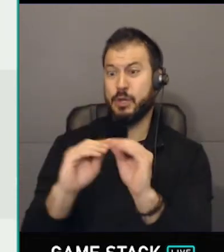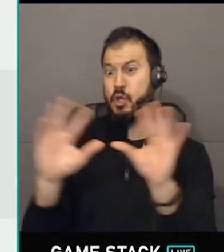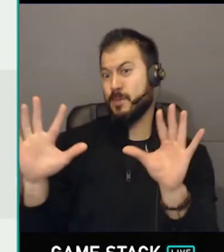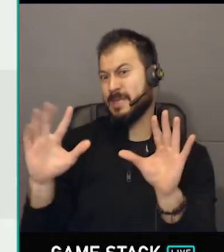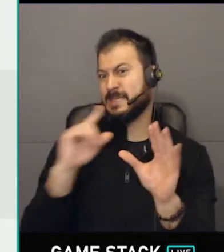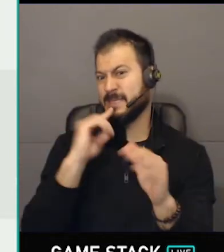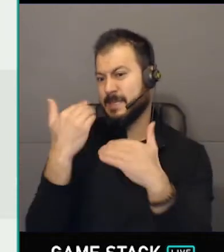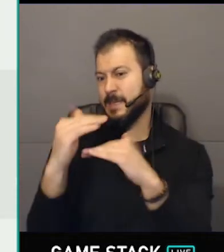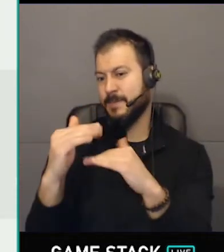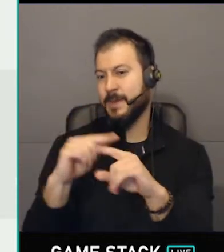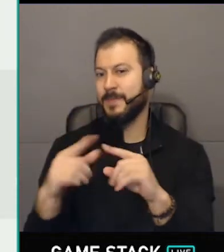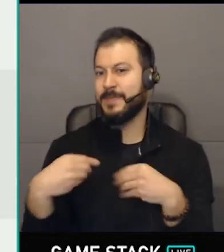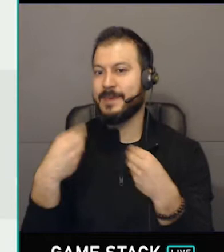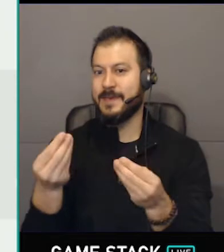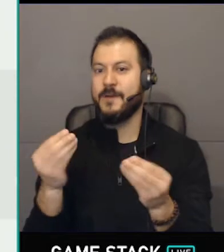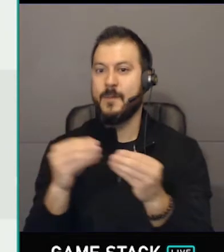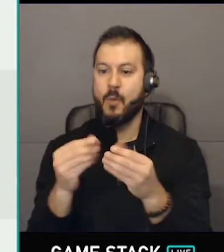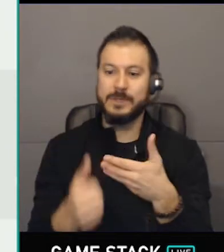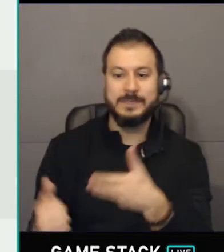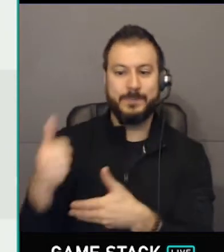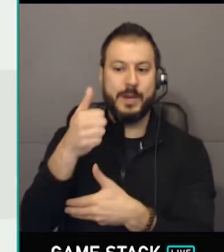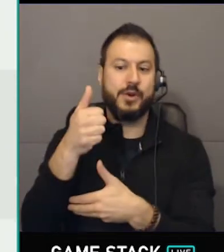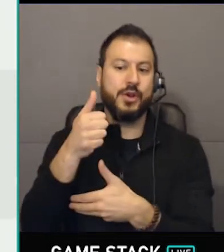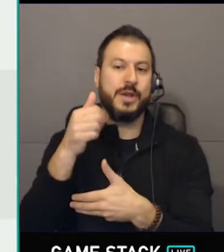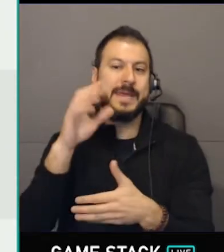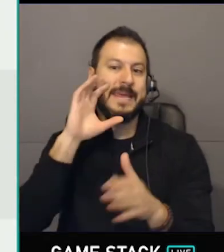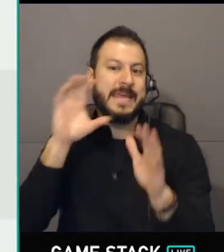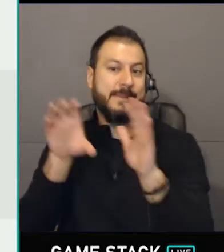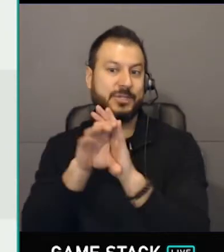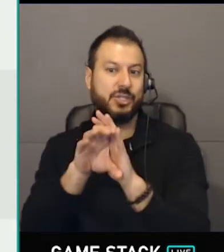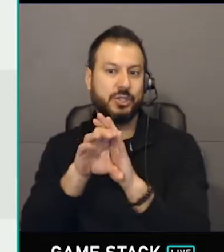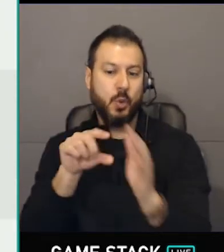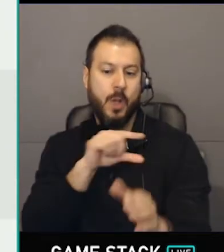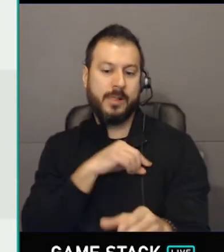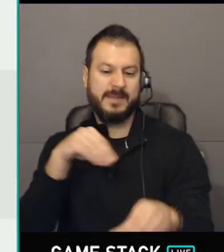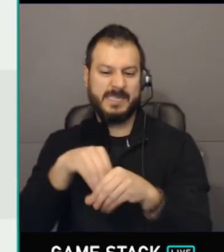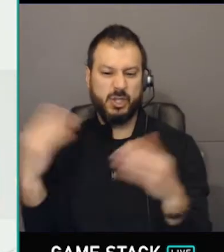superior image quality in dark viewing conditions.